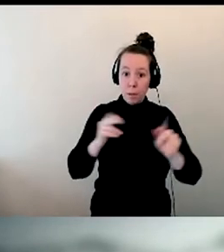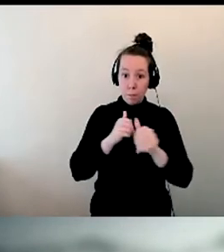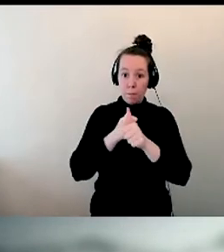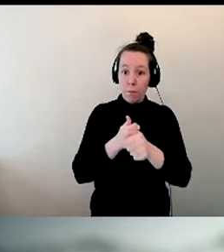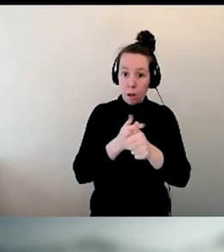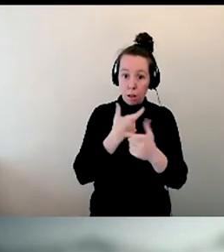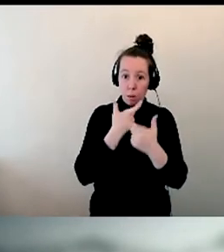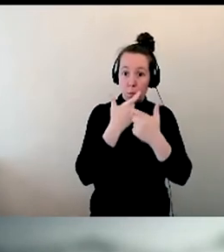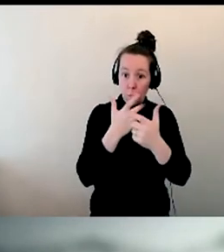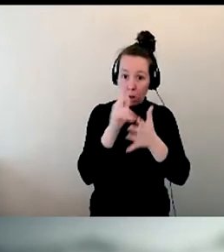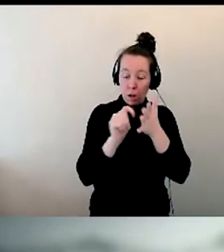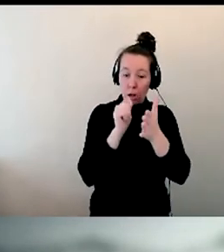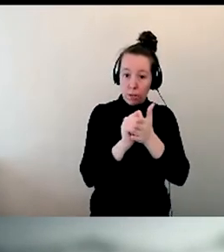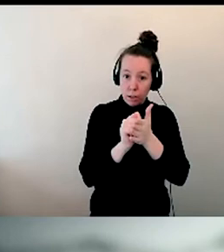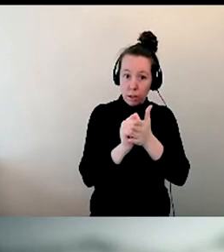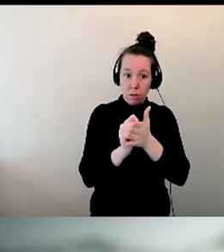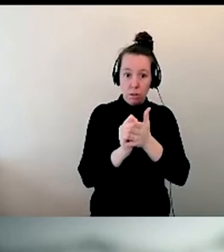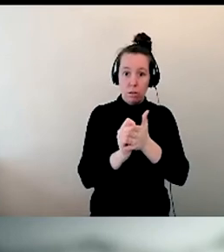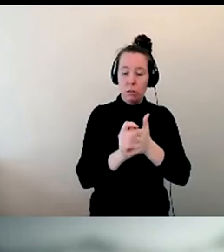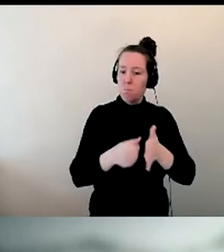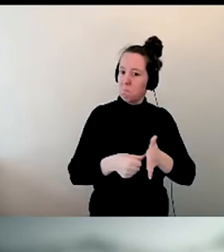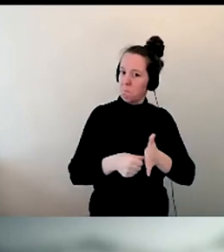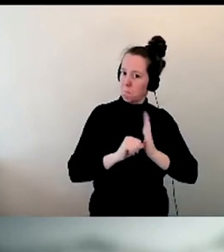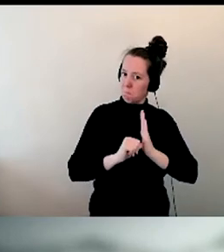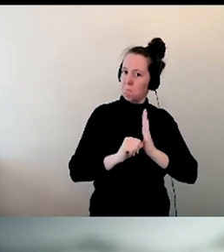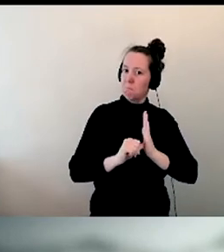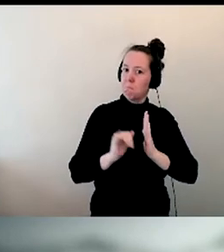guess. And that's quite incredible. So